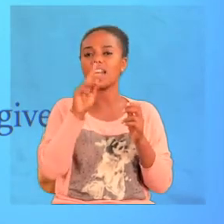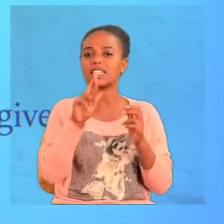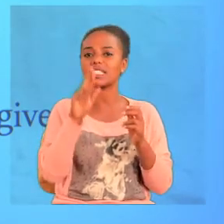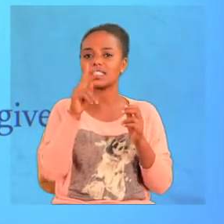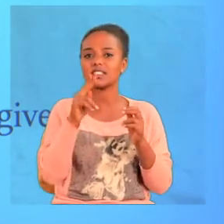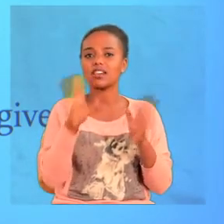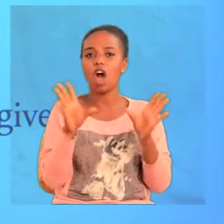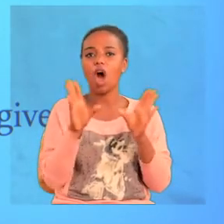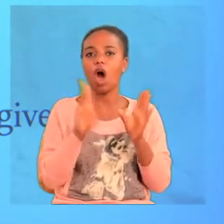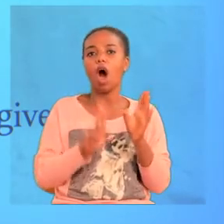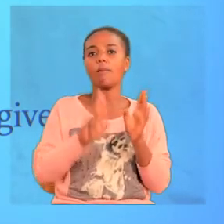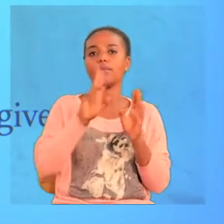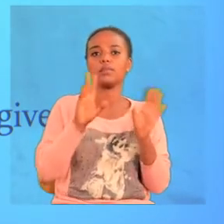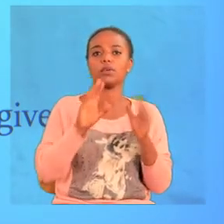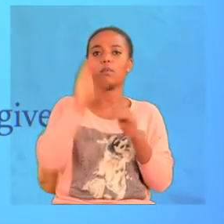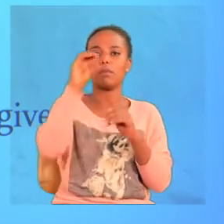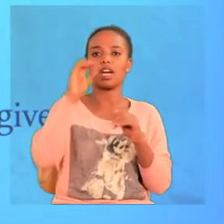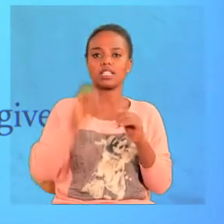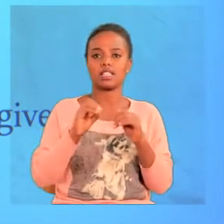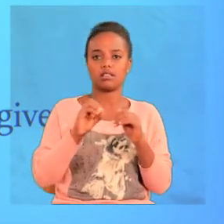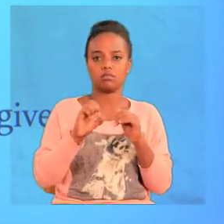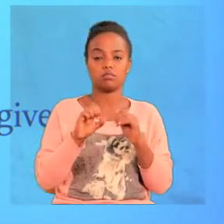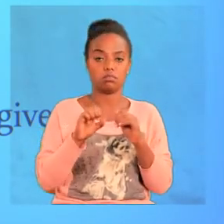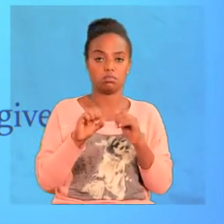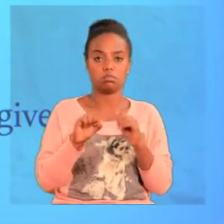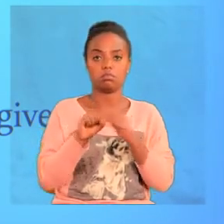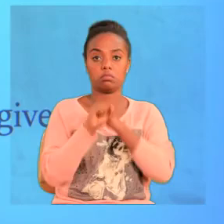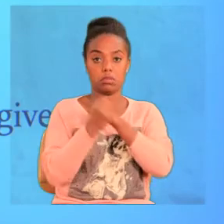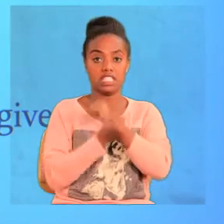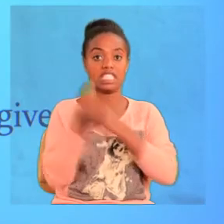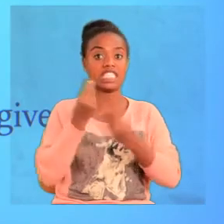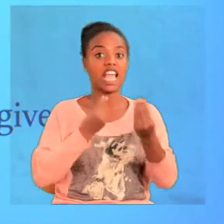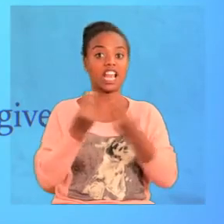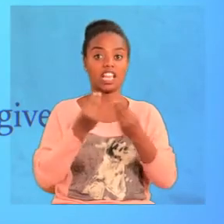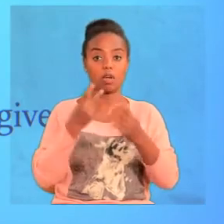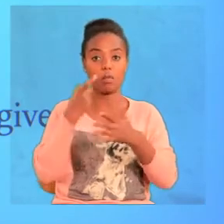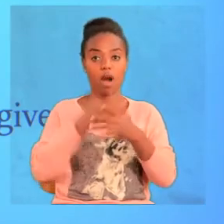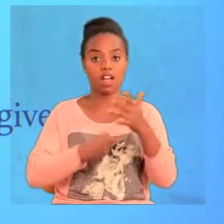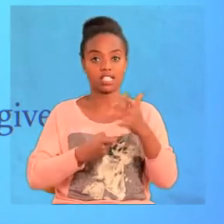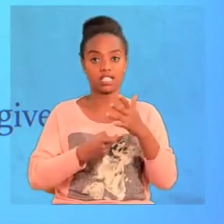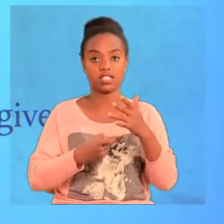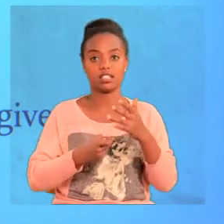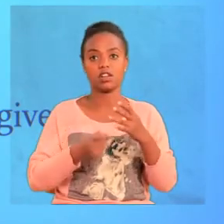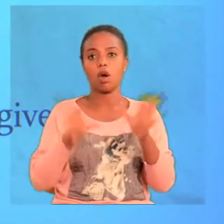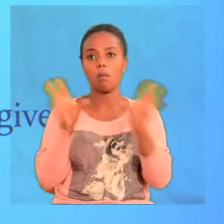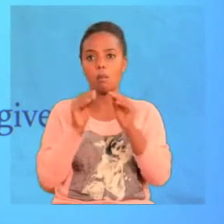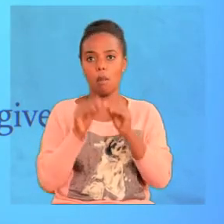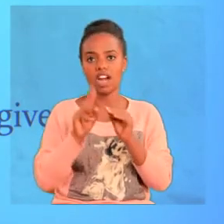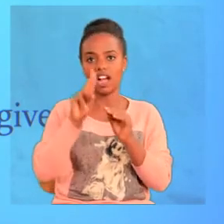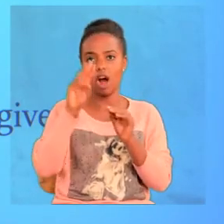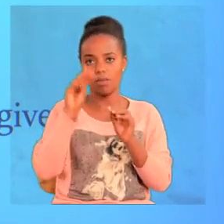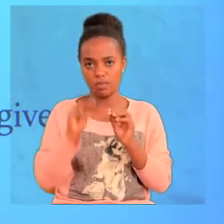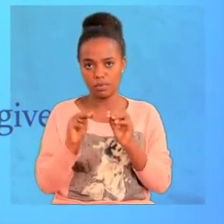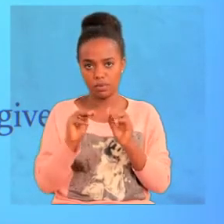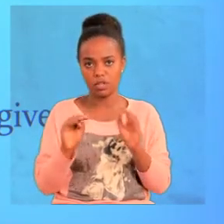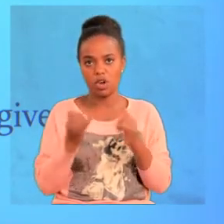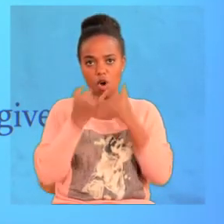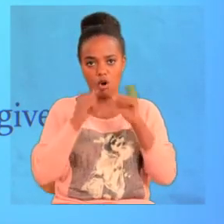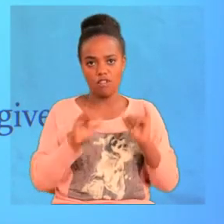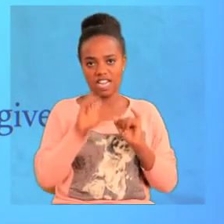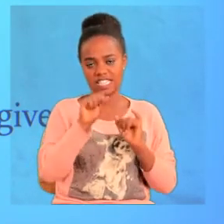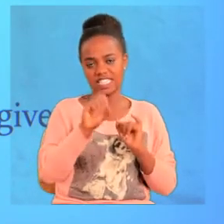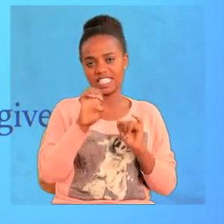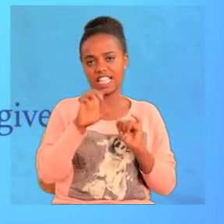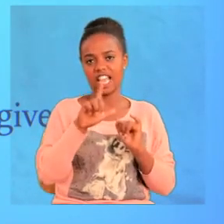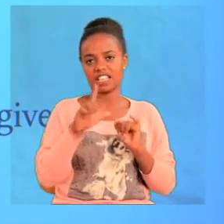to calculate markup percent based on selling price or with respect to selling price given by markup over selling